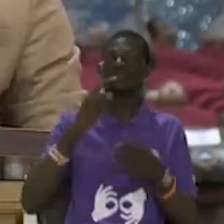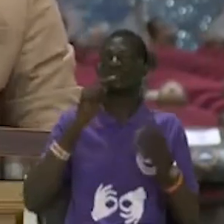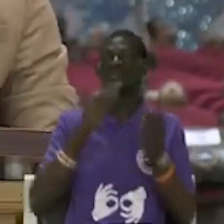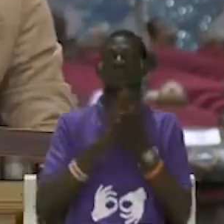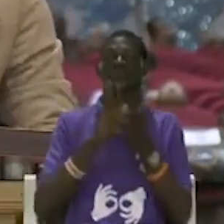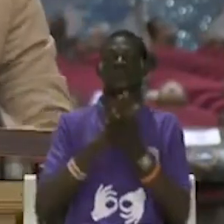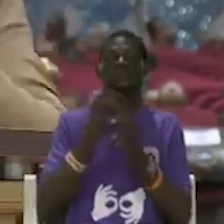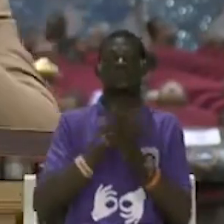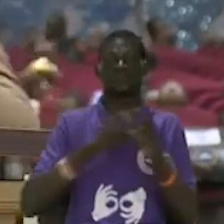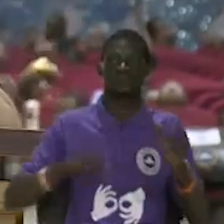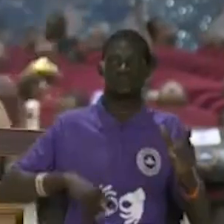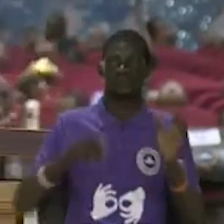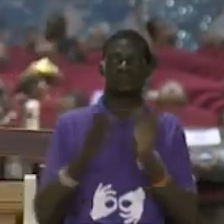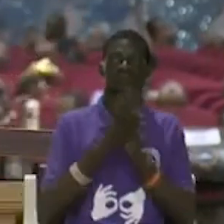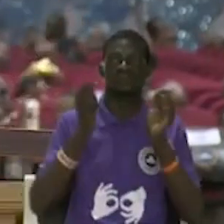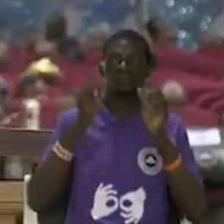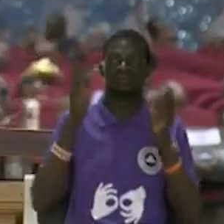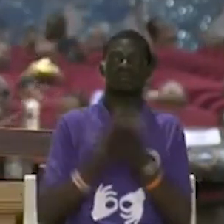the Lord.